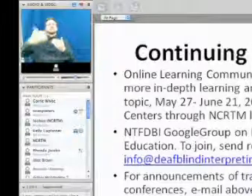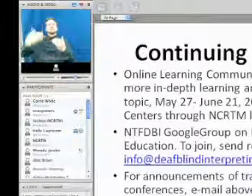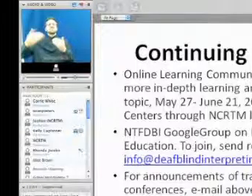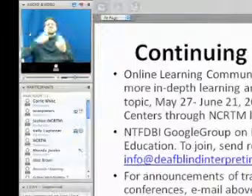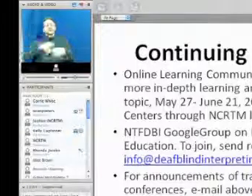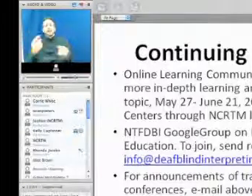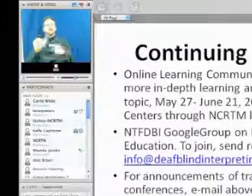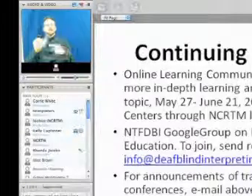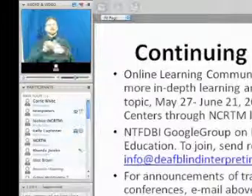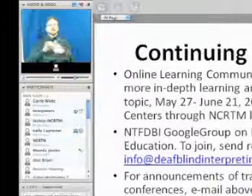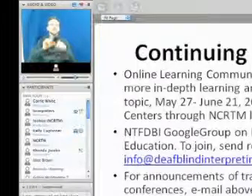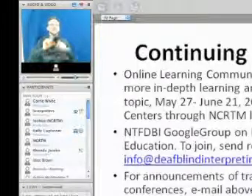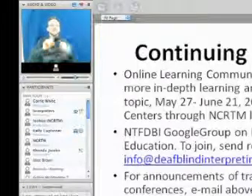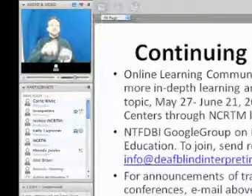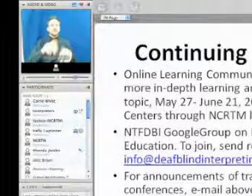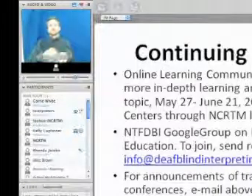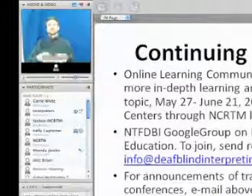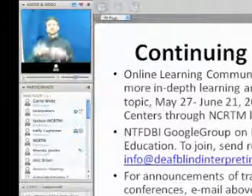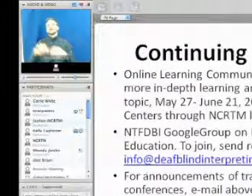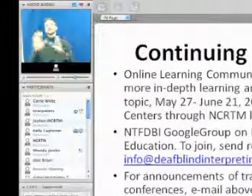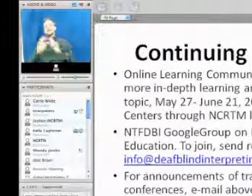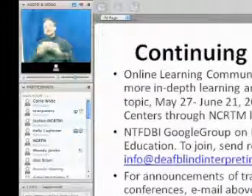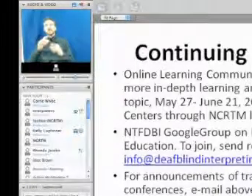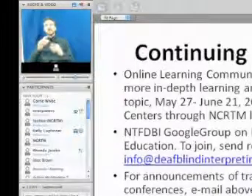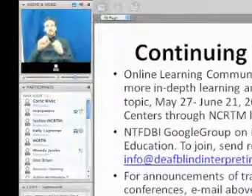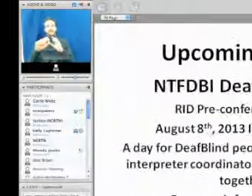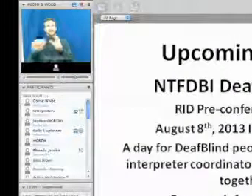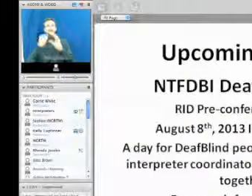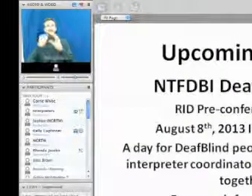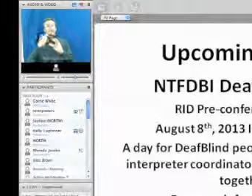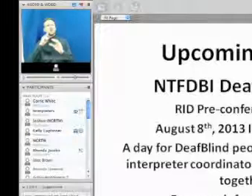and ask to be added to that list if you would like.